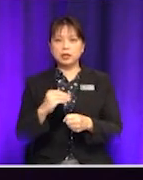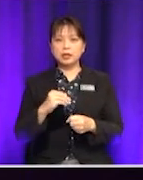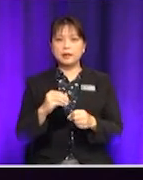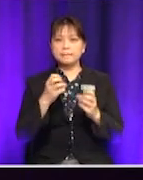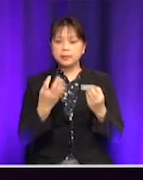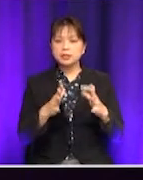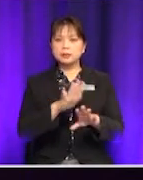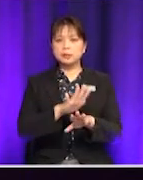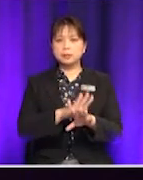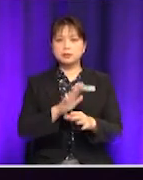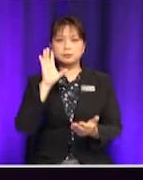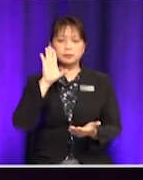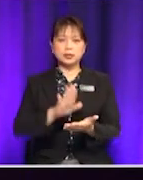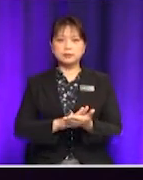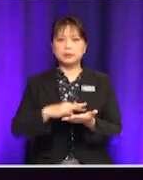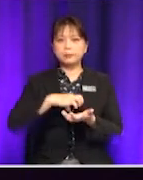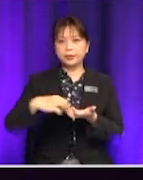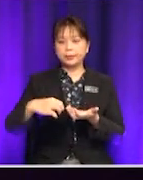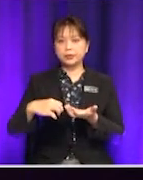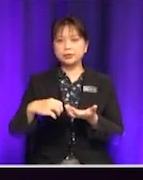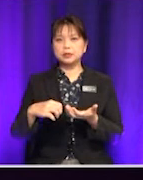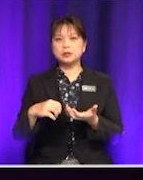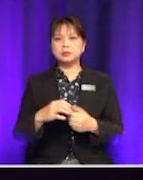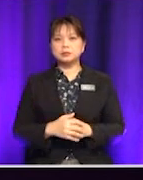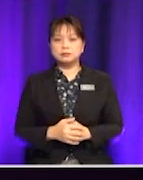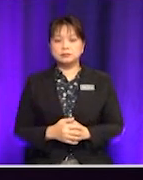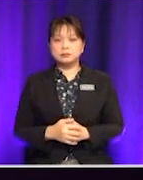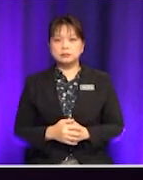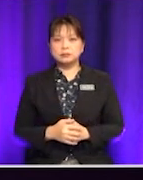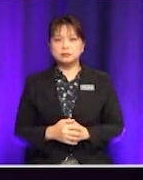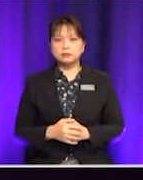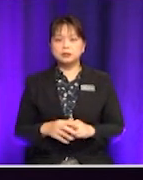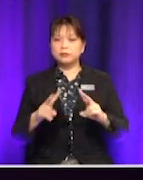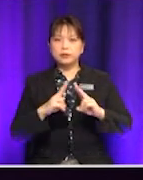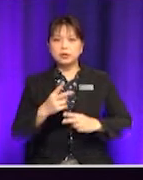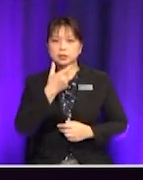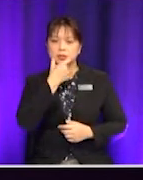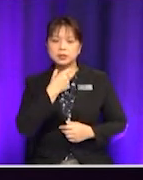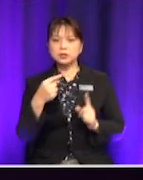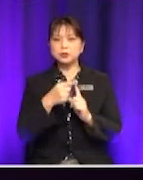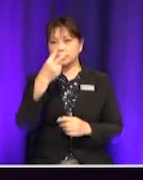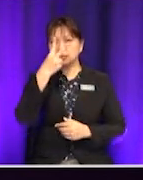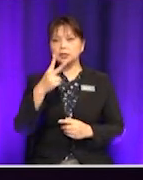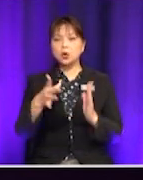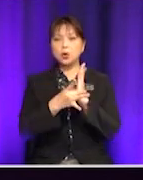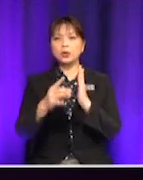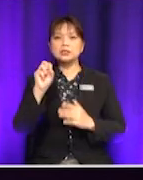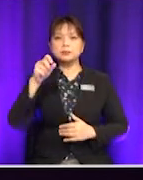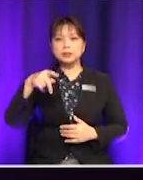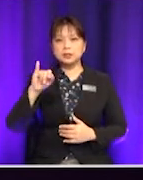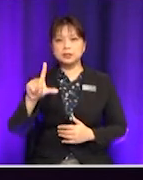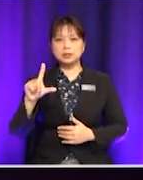more damage than the oil itself. It's always very sad to see an oil spill. What about the next